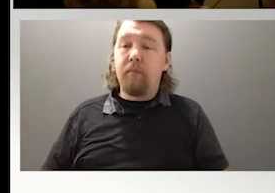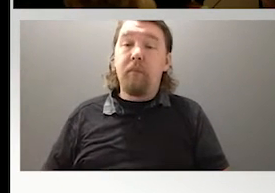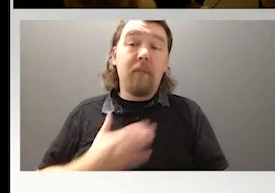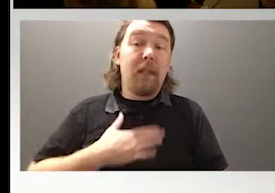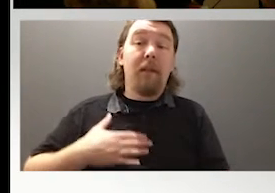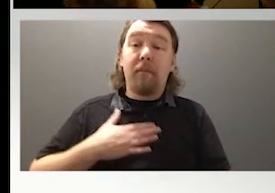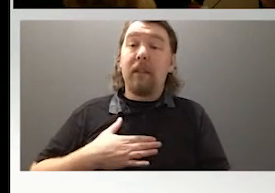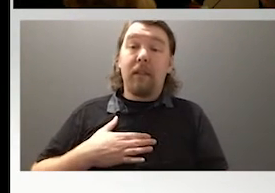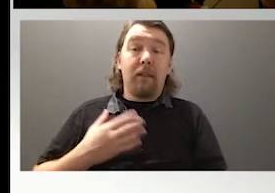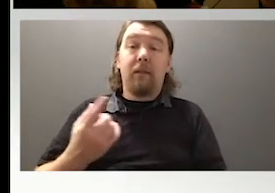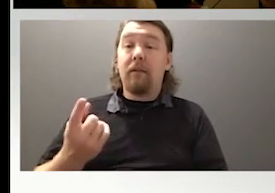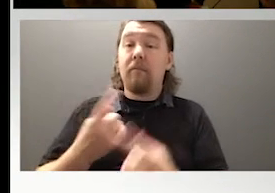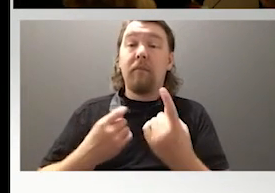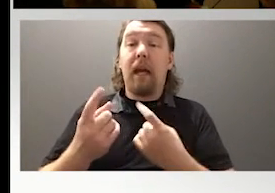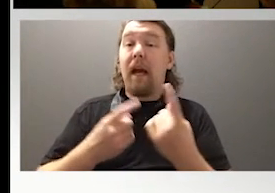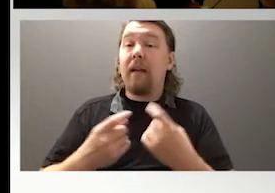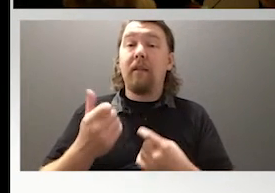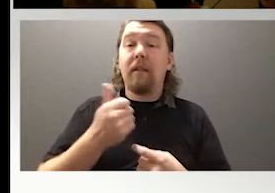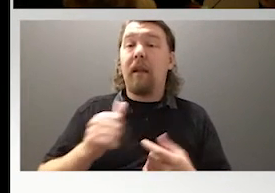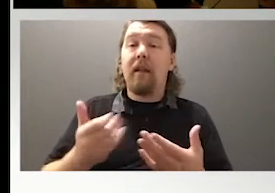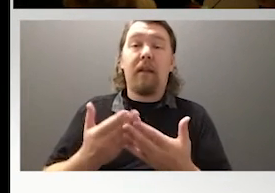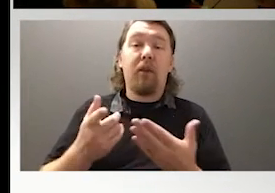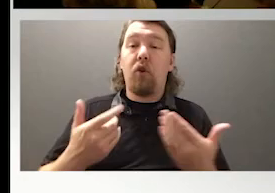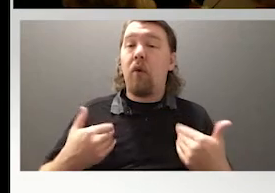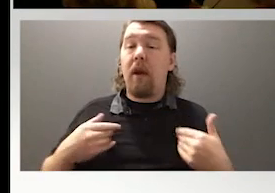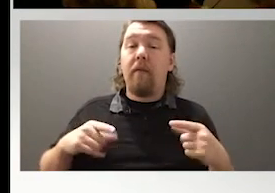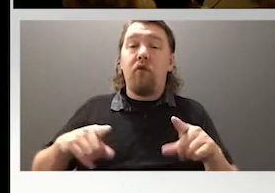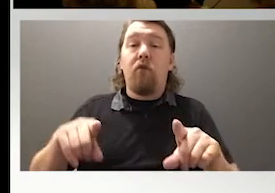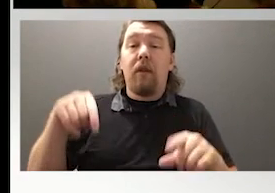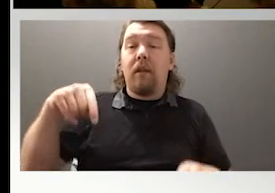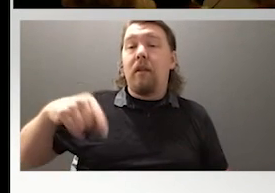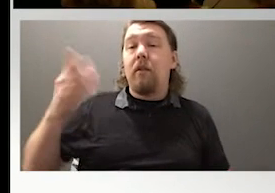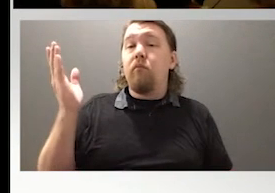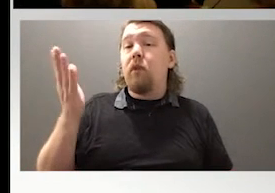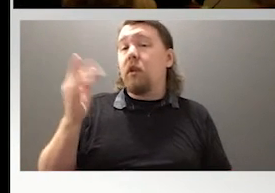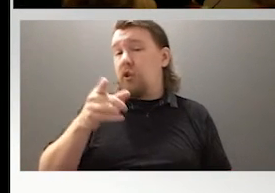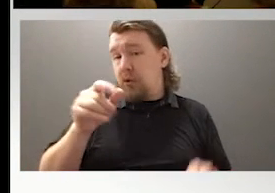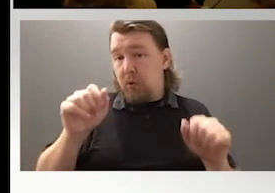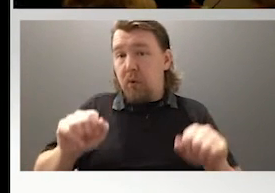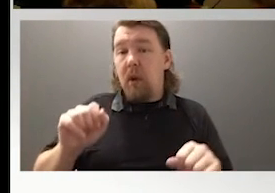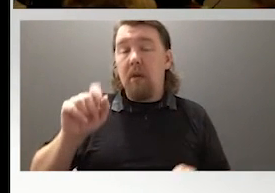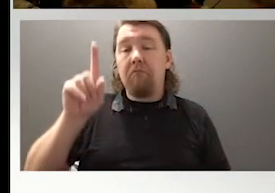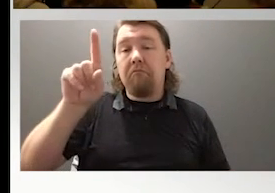And please feel free to ask any questions you may have throughout the presentation.